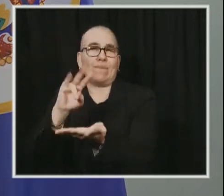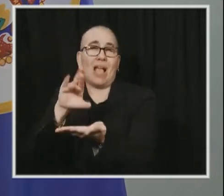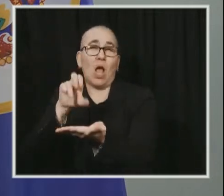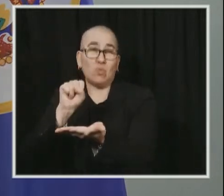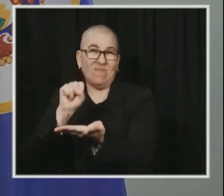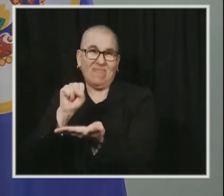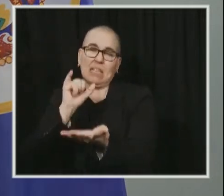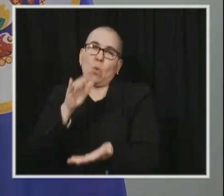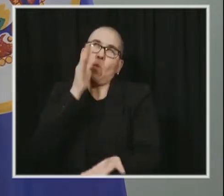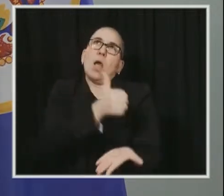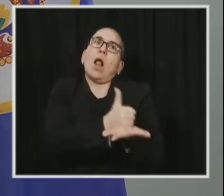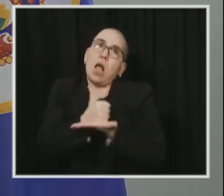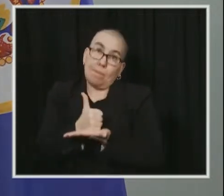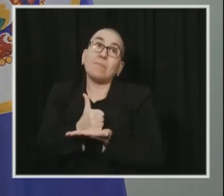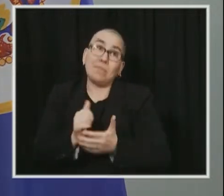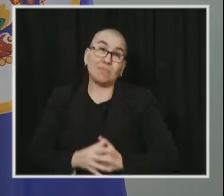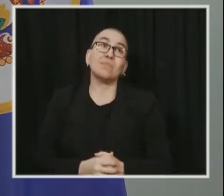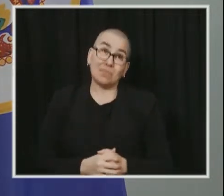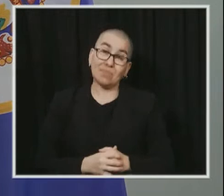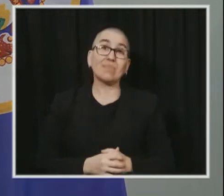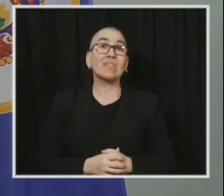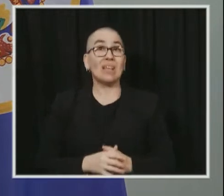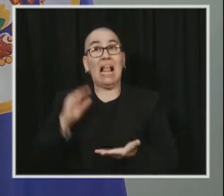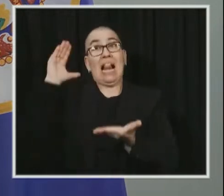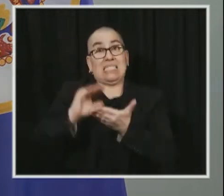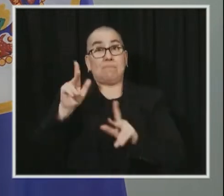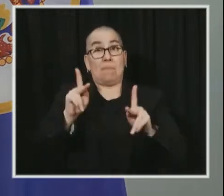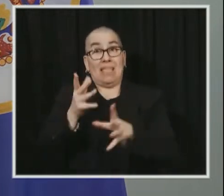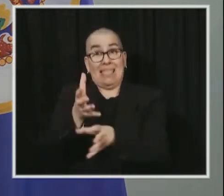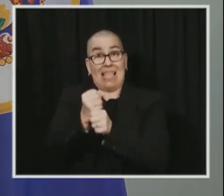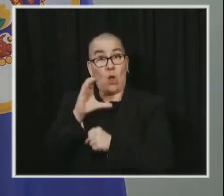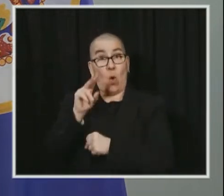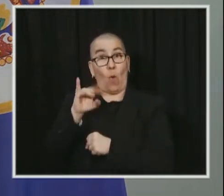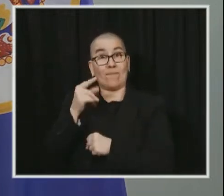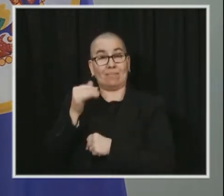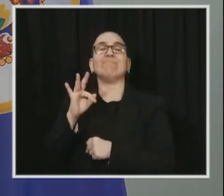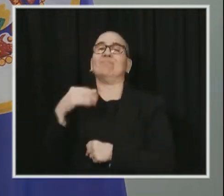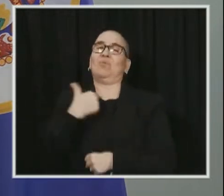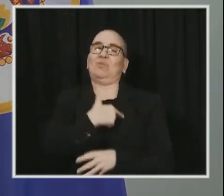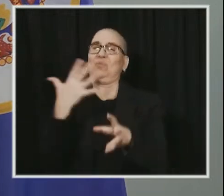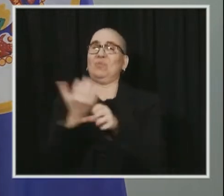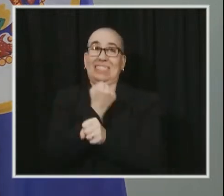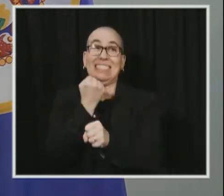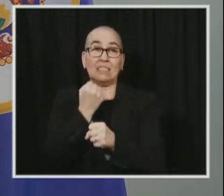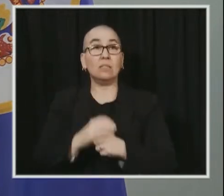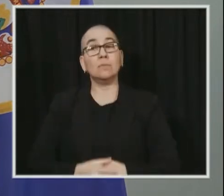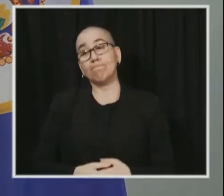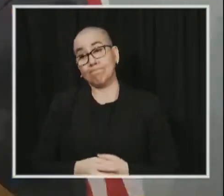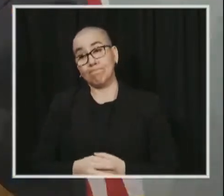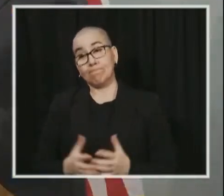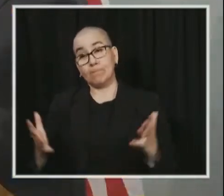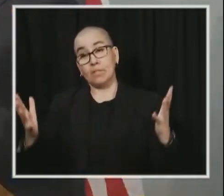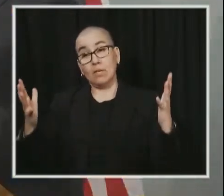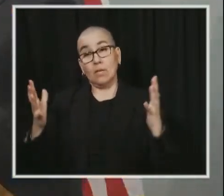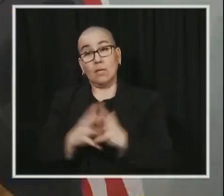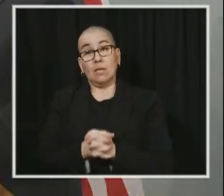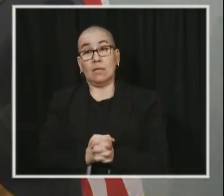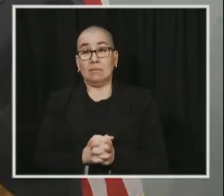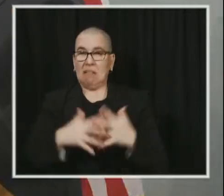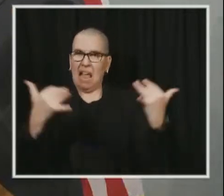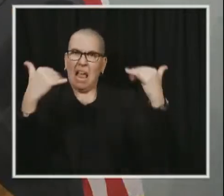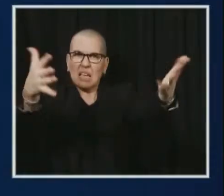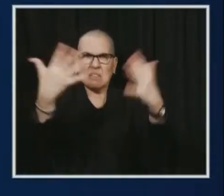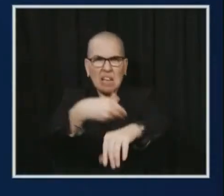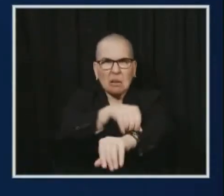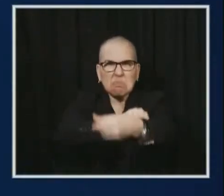just simply all of those days are wins. So we're going to do this. We're going to roll up our sleeves. We're going to whip this. Get your